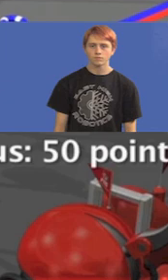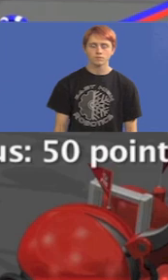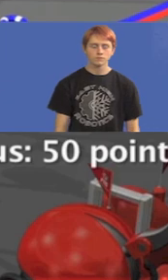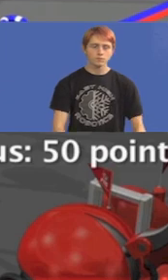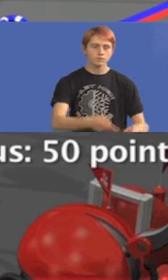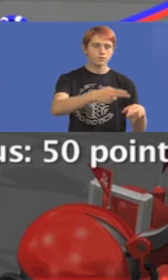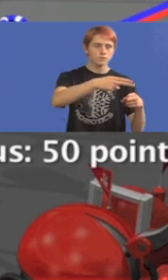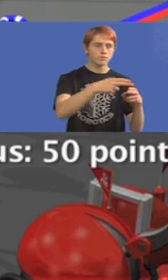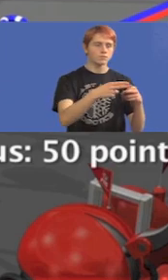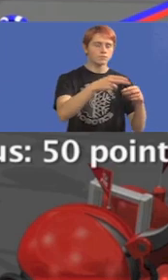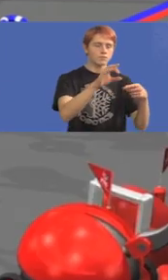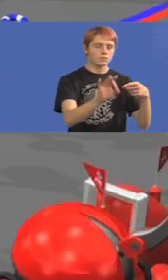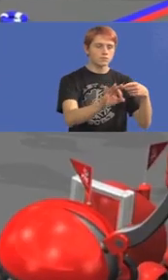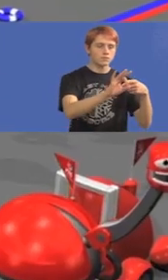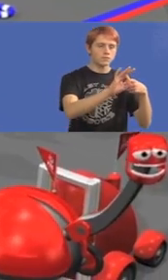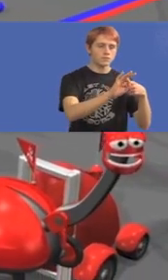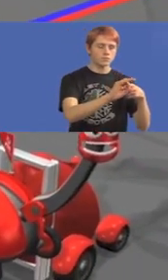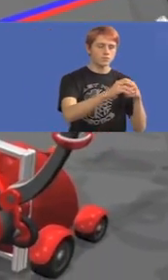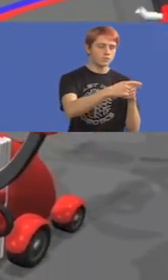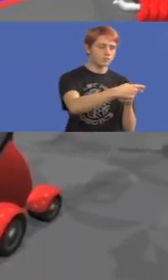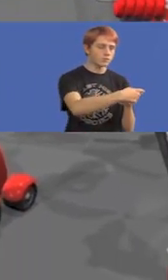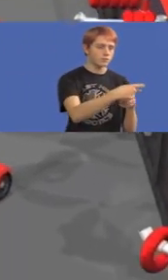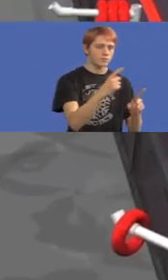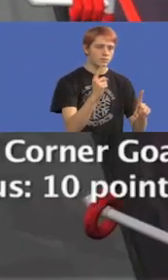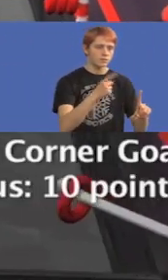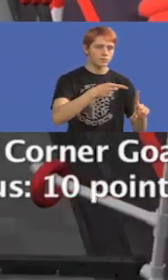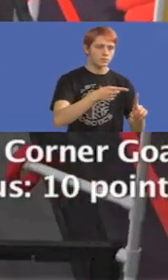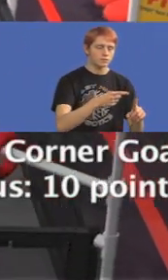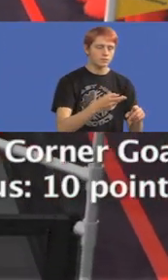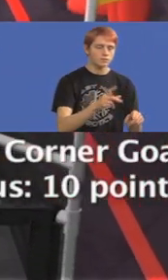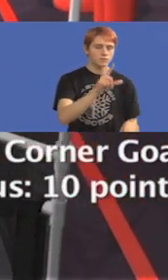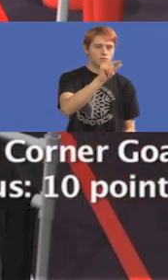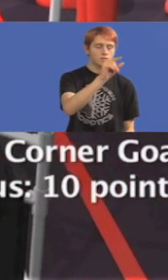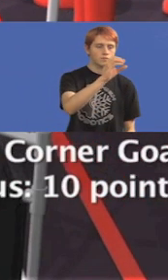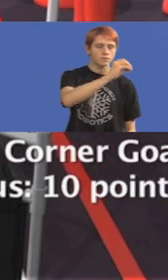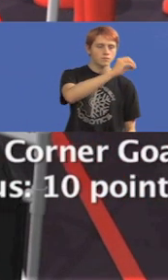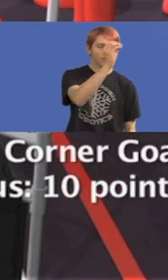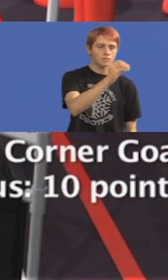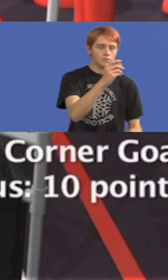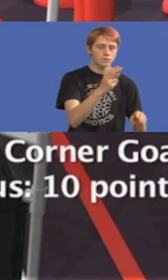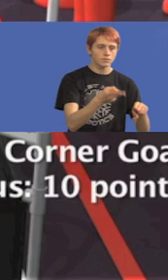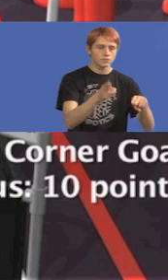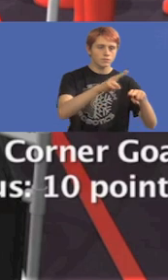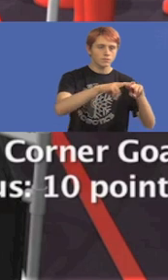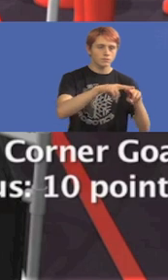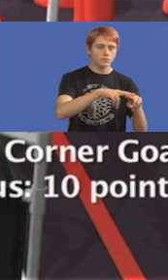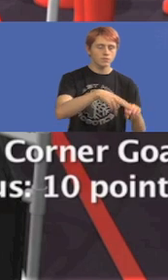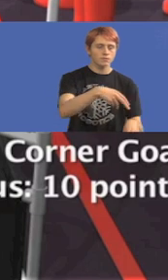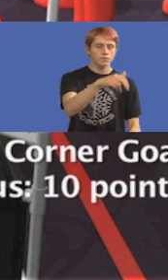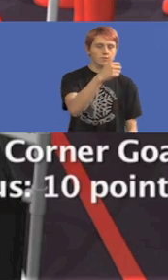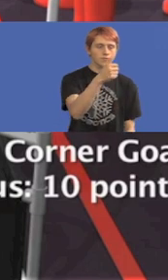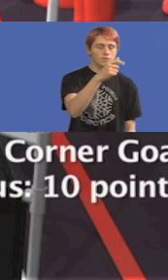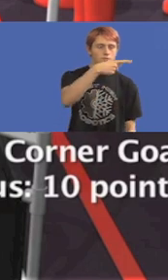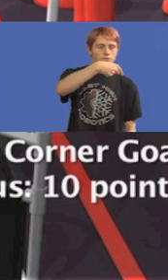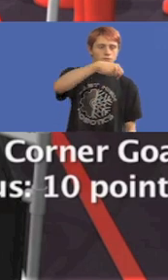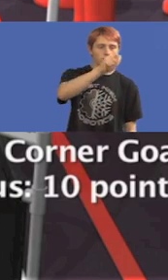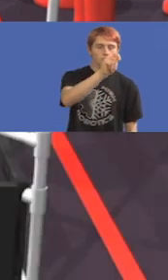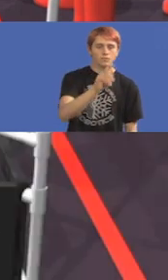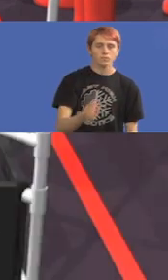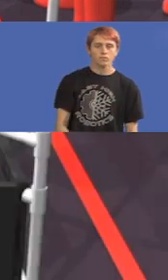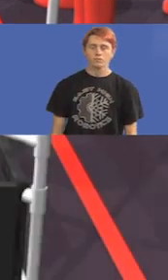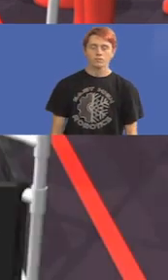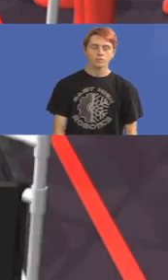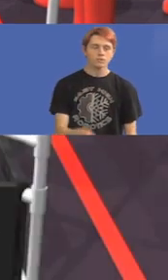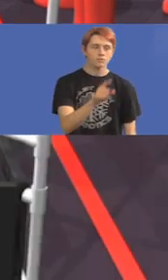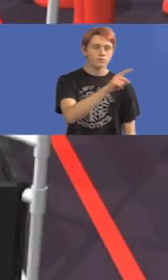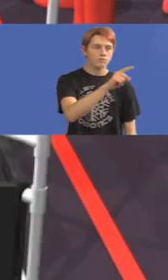were also able to hang a weighted ring on a corner goal, so they get a 20% bonus on their ring score for an additional 10 points.